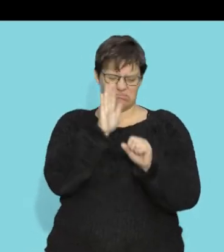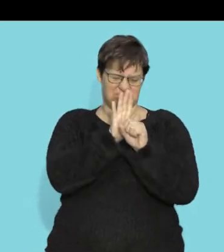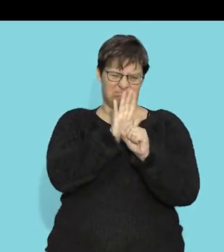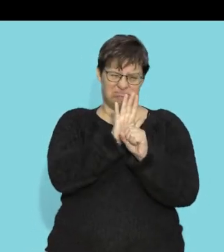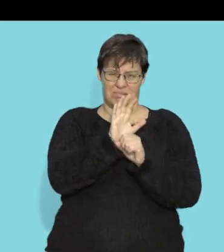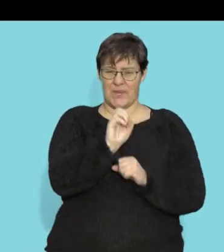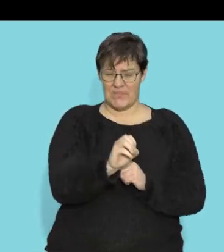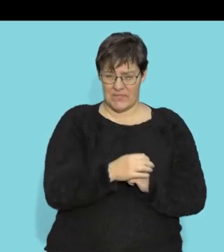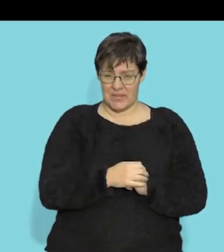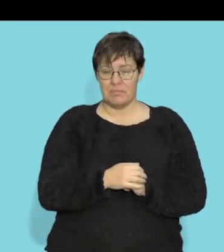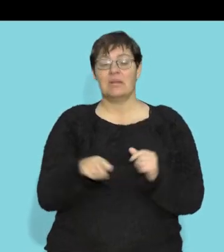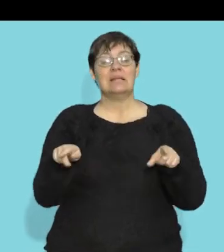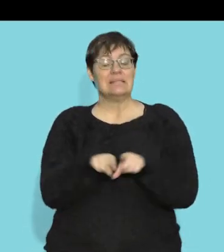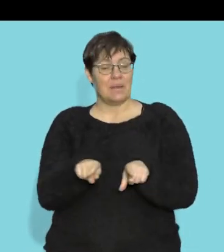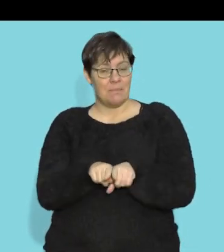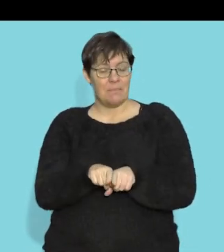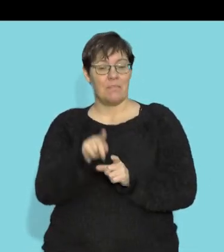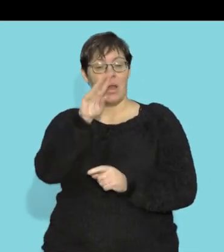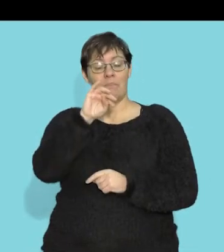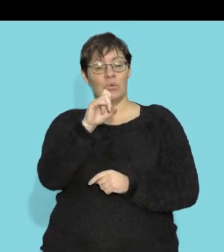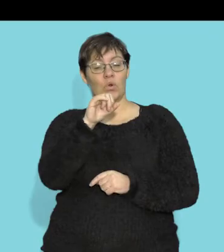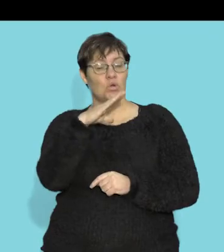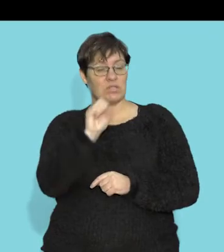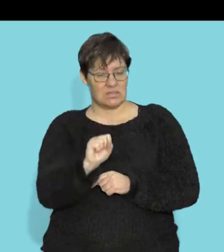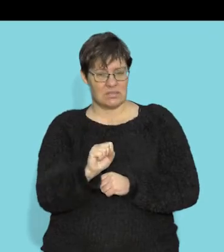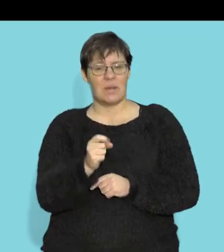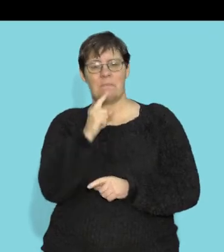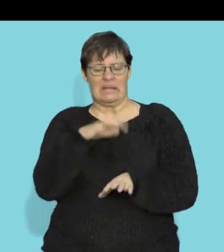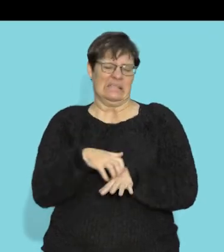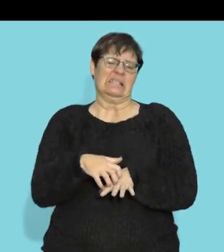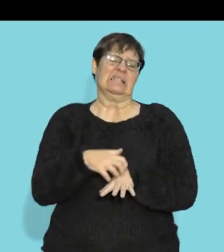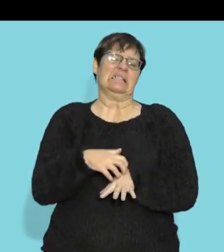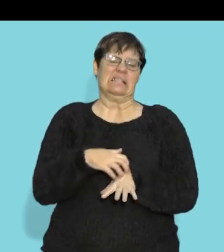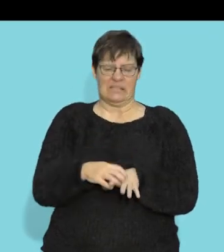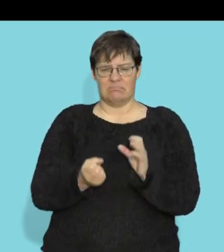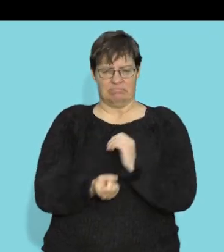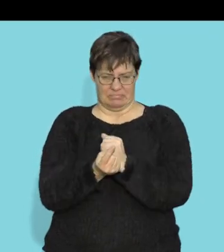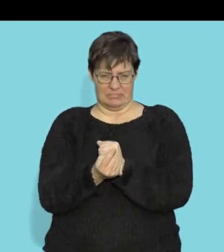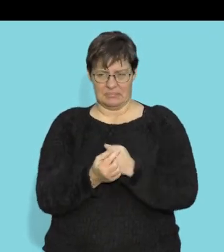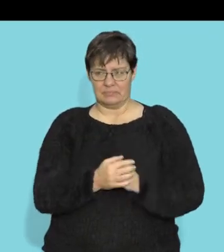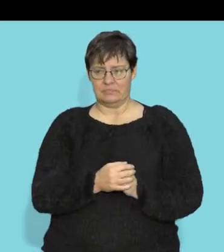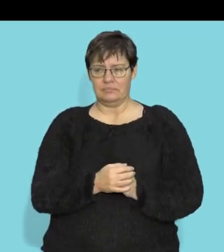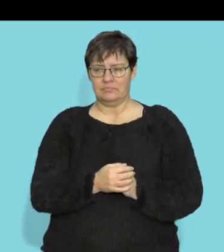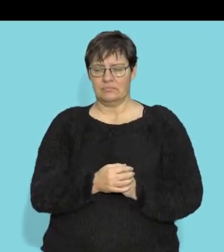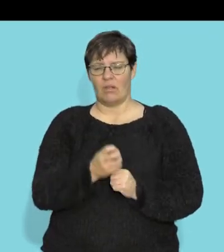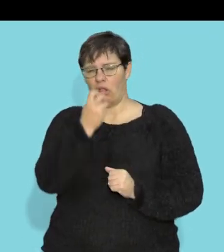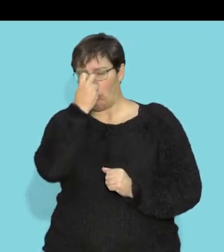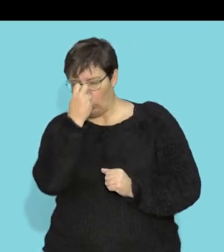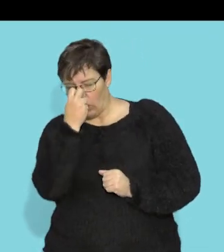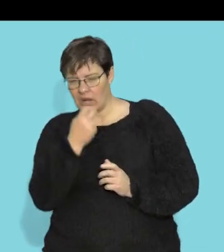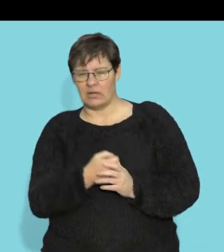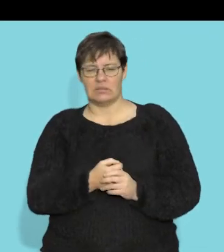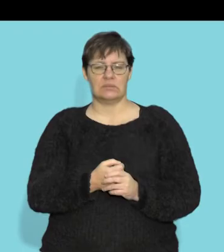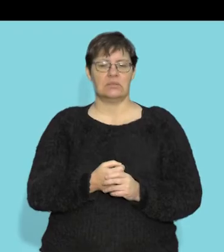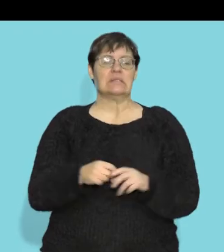also that mucus is going to cause a bit of an irritation. So we're going to have a snotty nose, but also what it starts